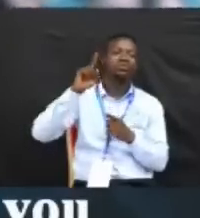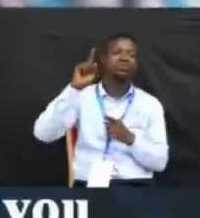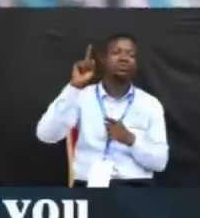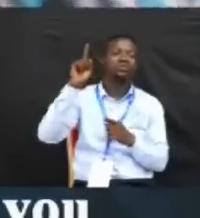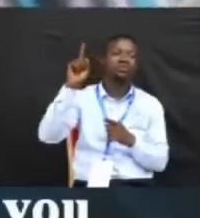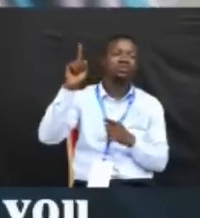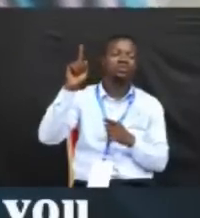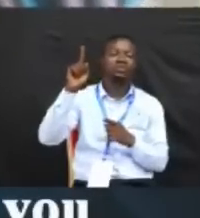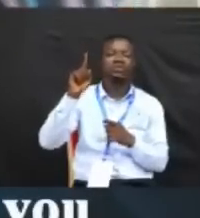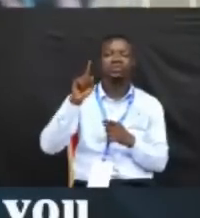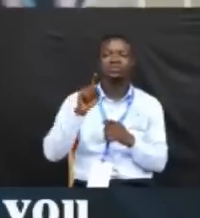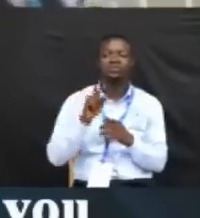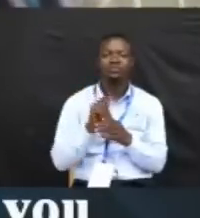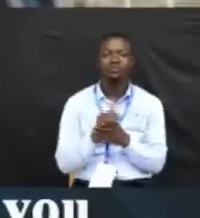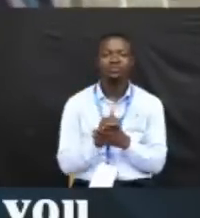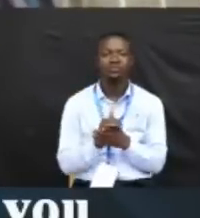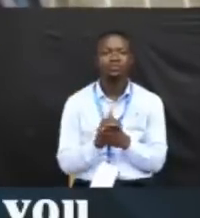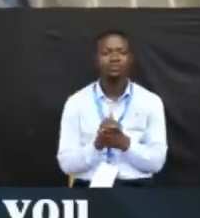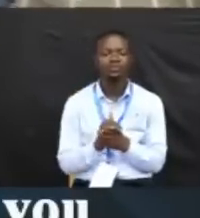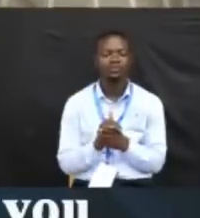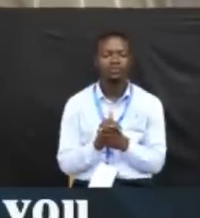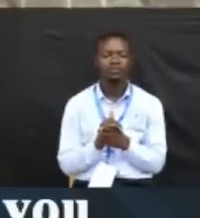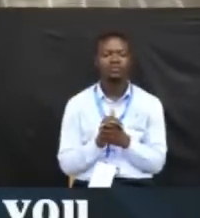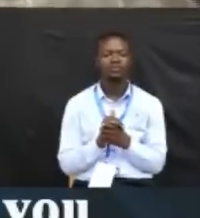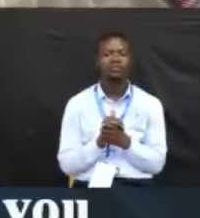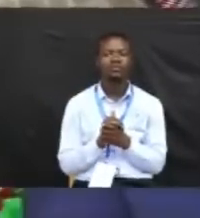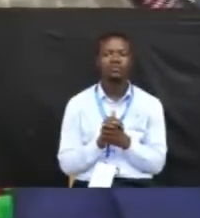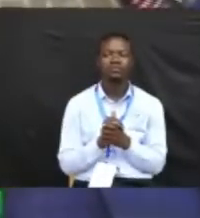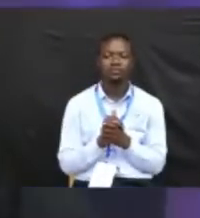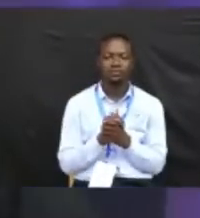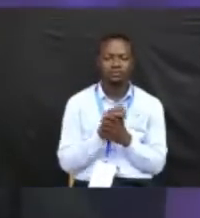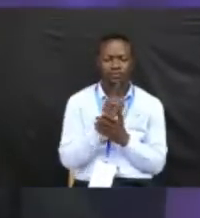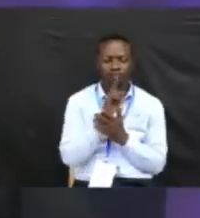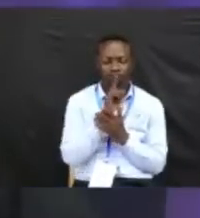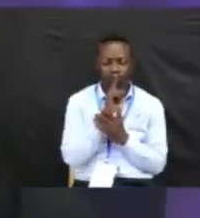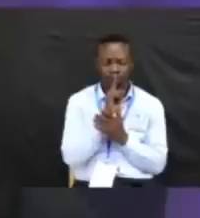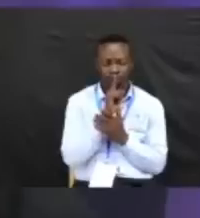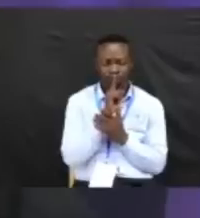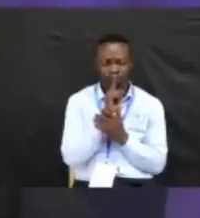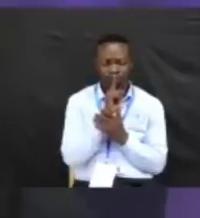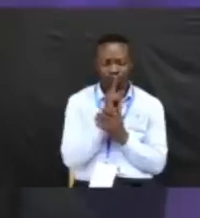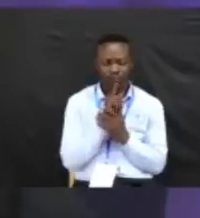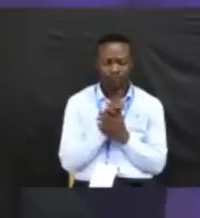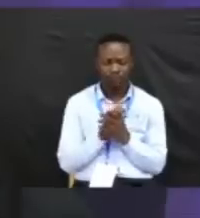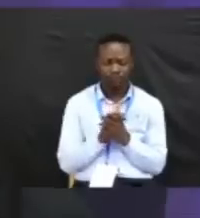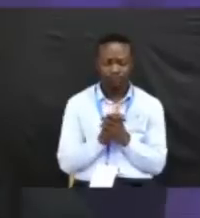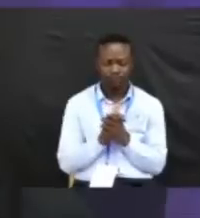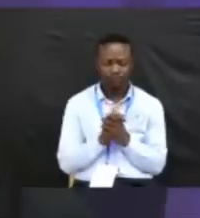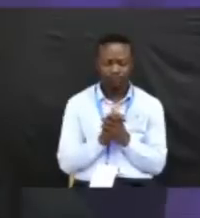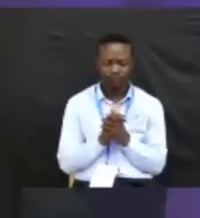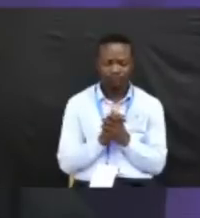to you. Shall we have some silence in the presence of God